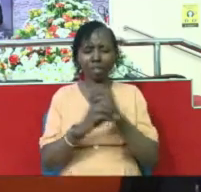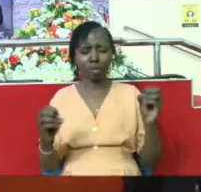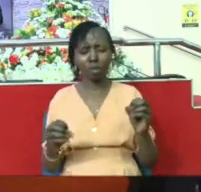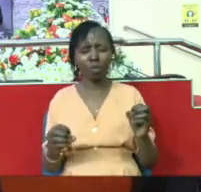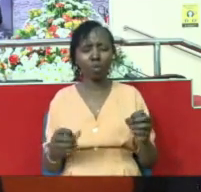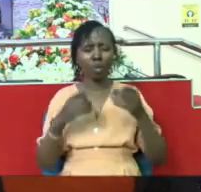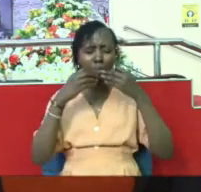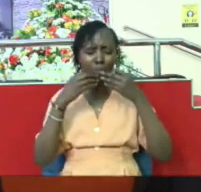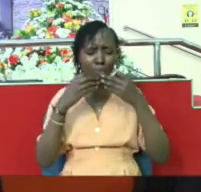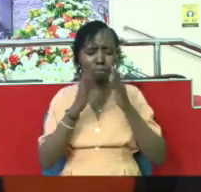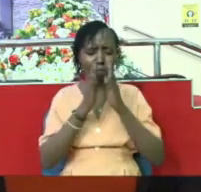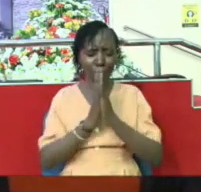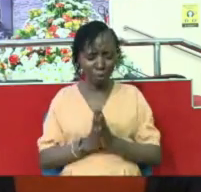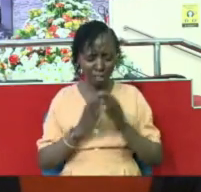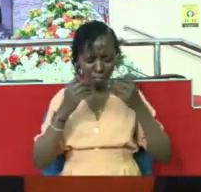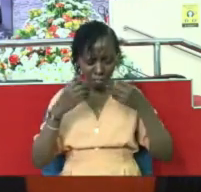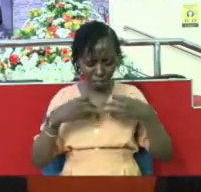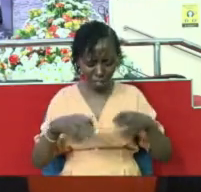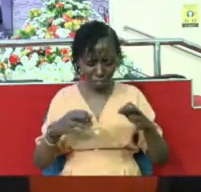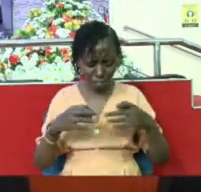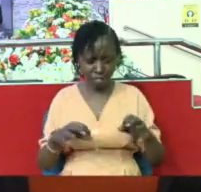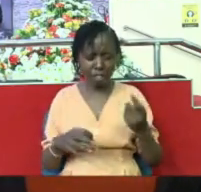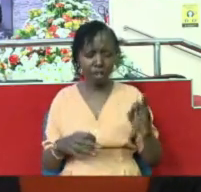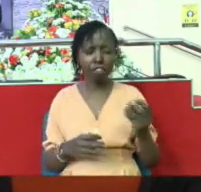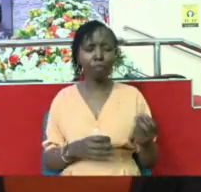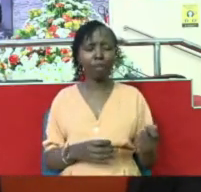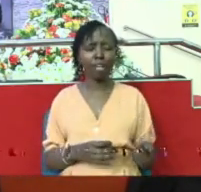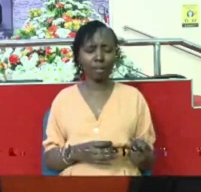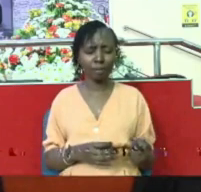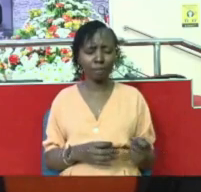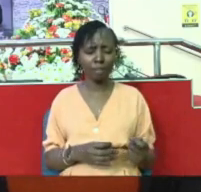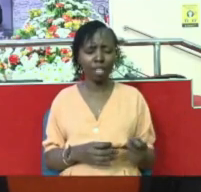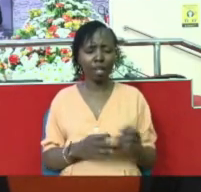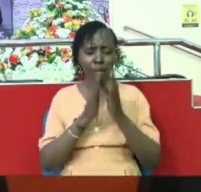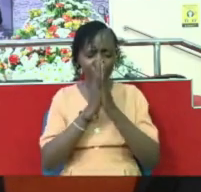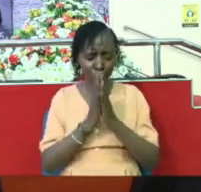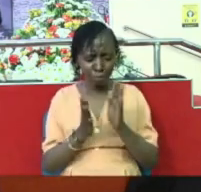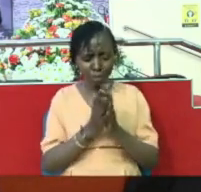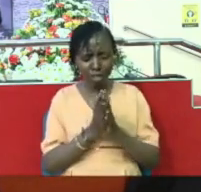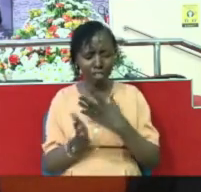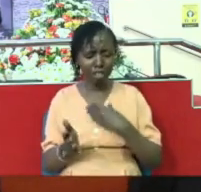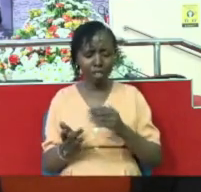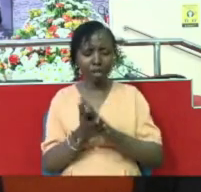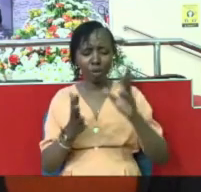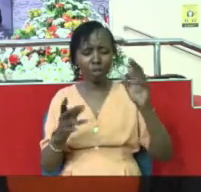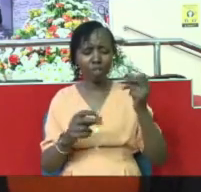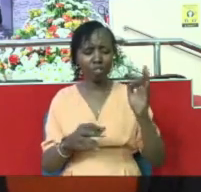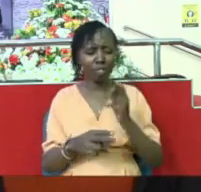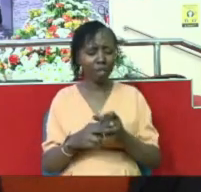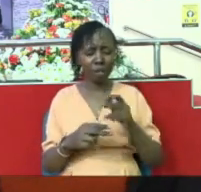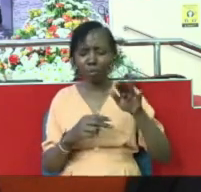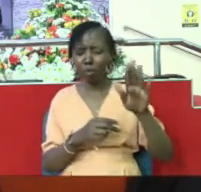will be repaid this week to the praise and to the glory of your dear name. We will come smiling, all of